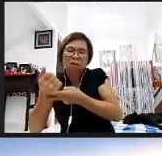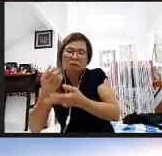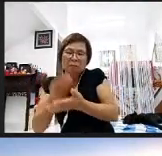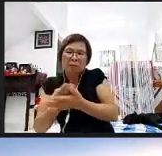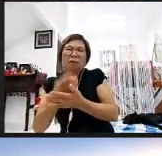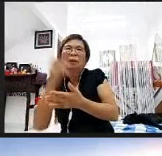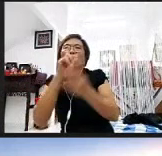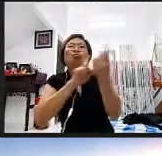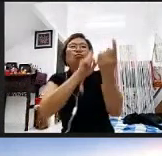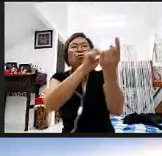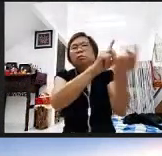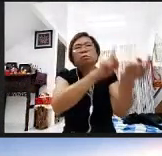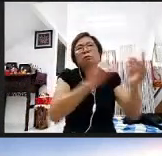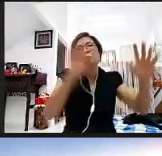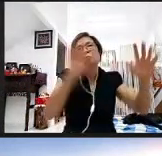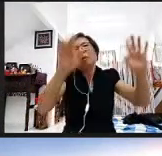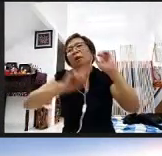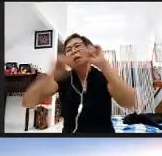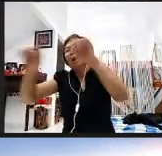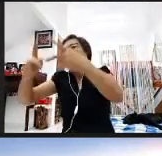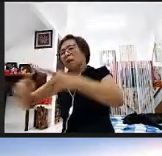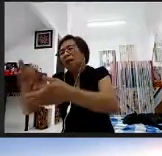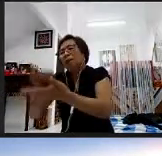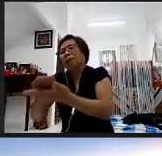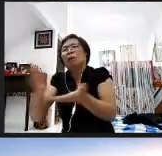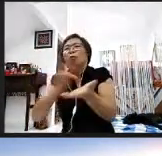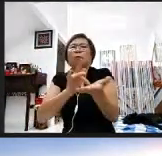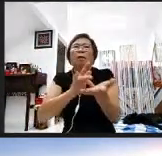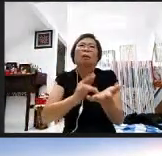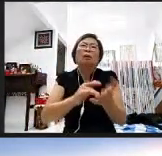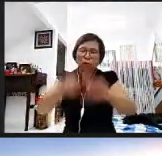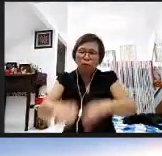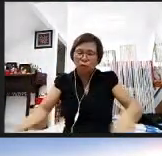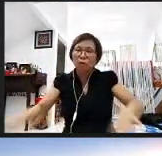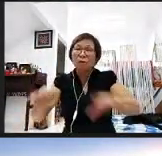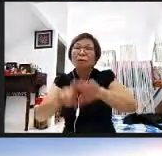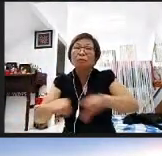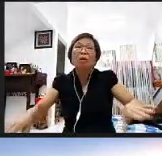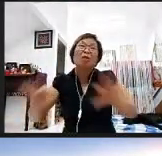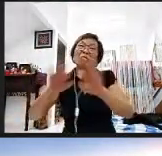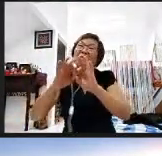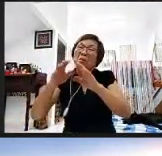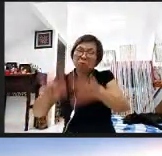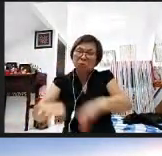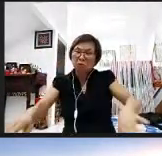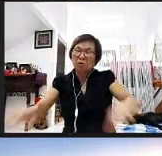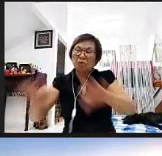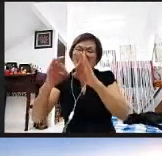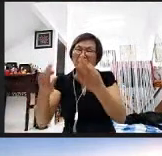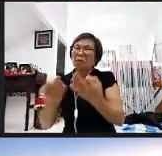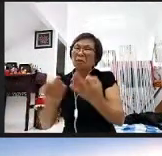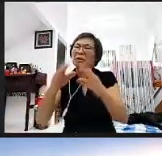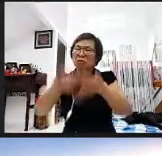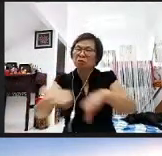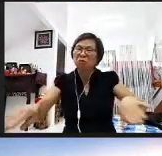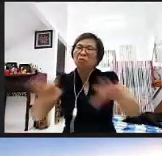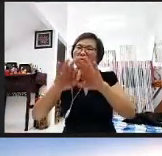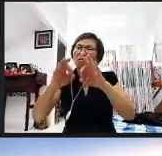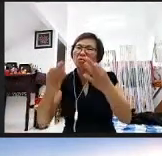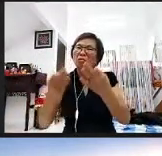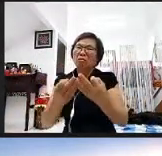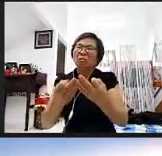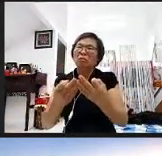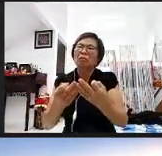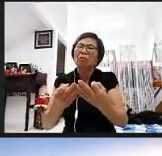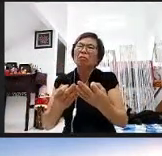consultations. Kids in these families were not having any computer